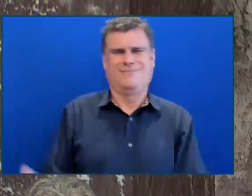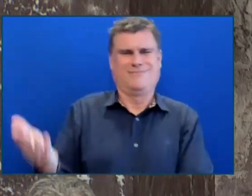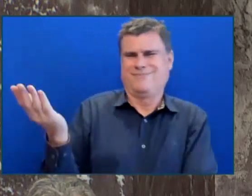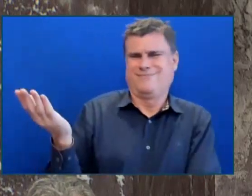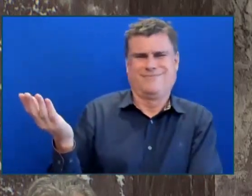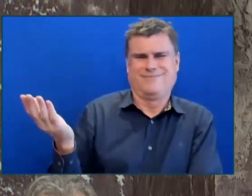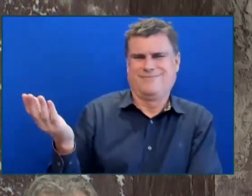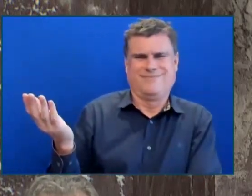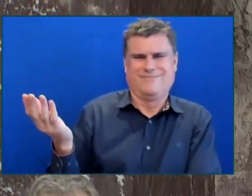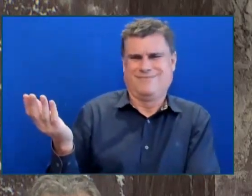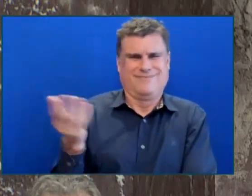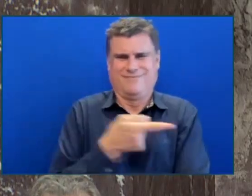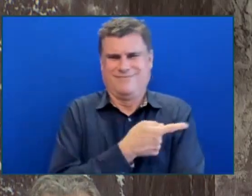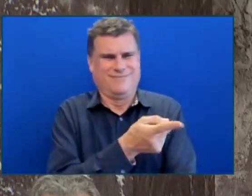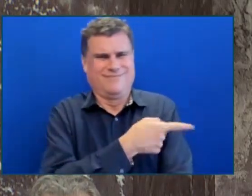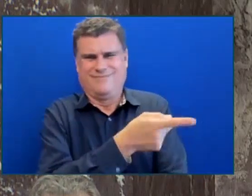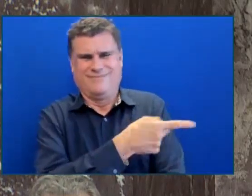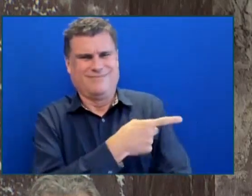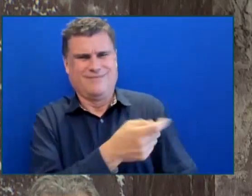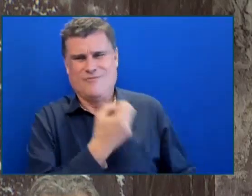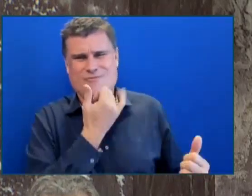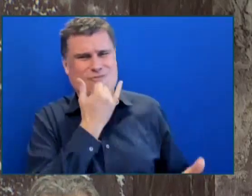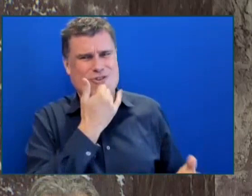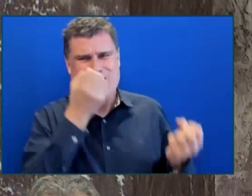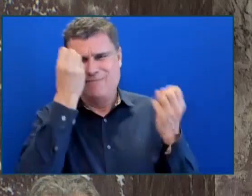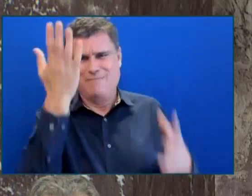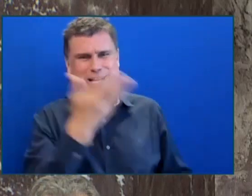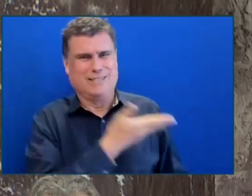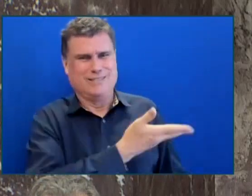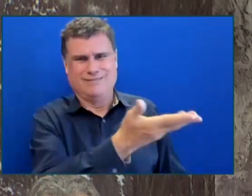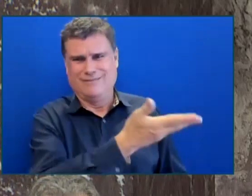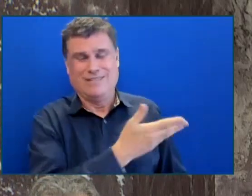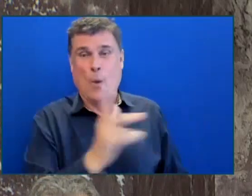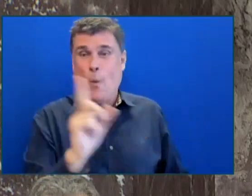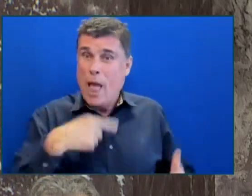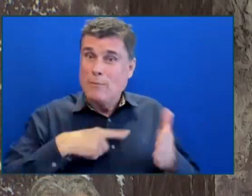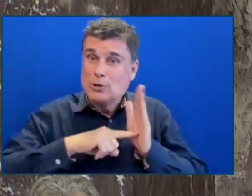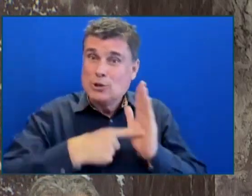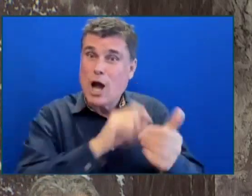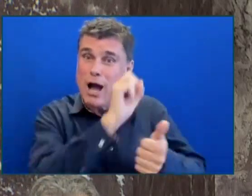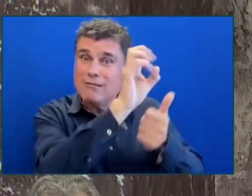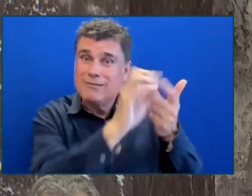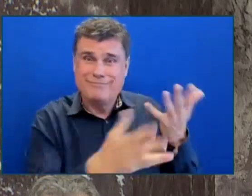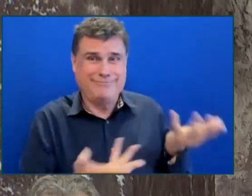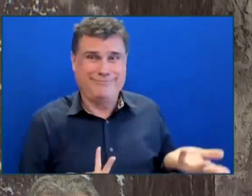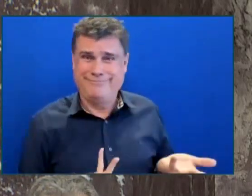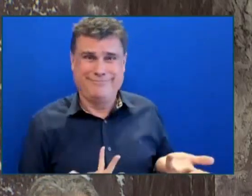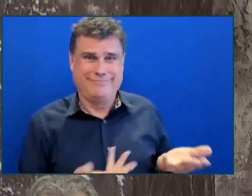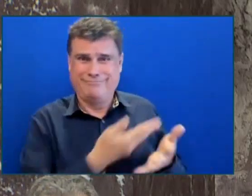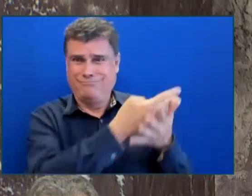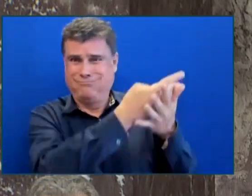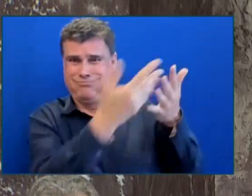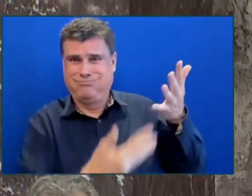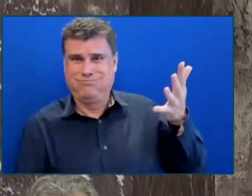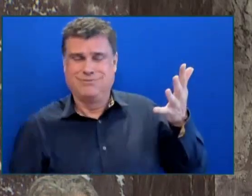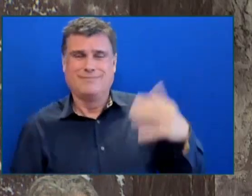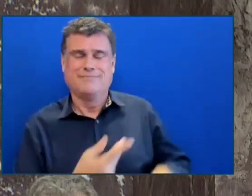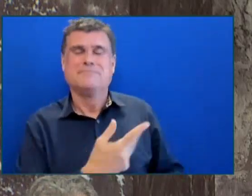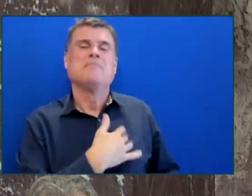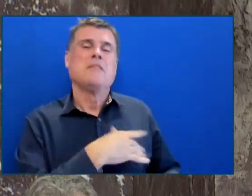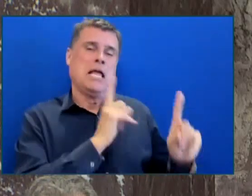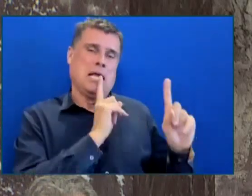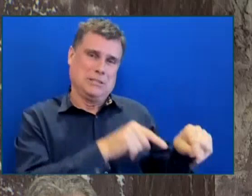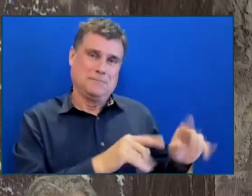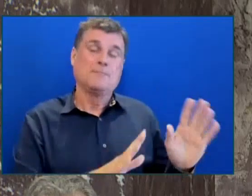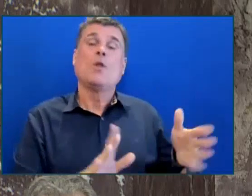know which one to start on, but I'll take a crack at a couple of them, Honourable Speaker. First off, when the Premier